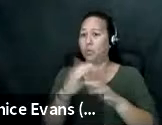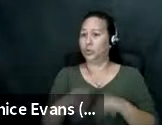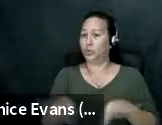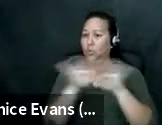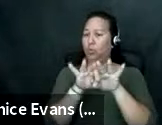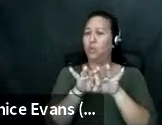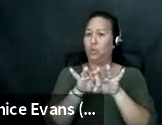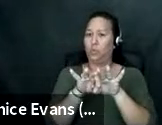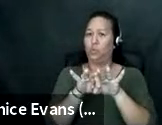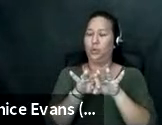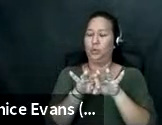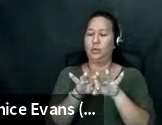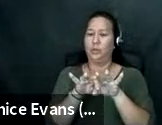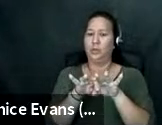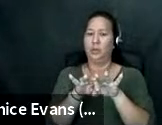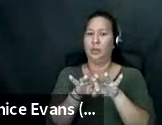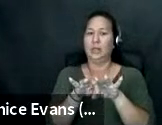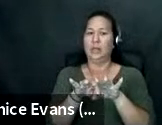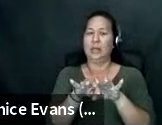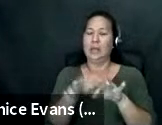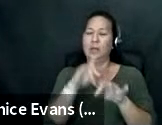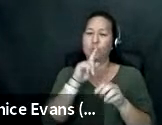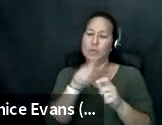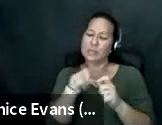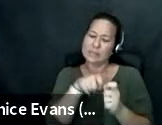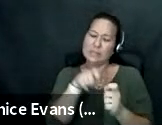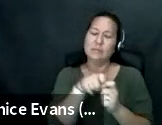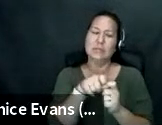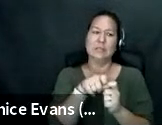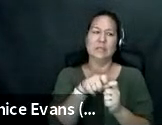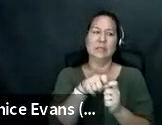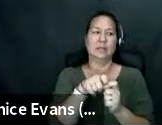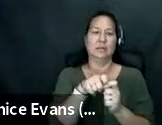face covering order, which is specific about